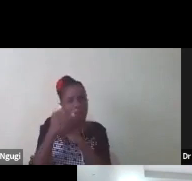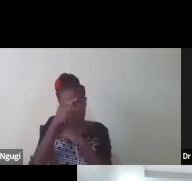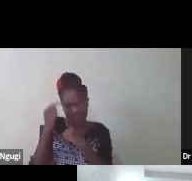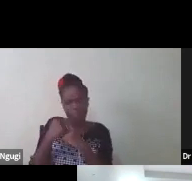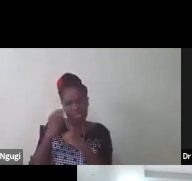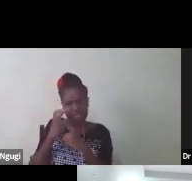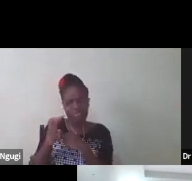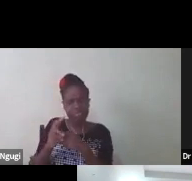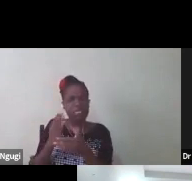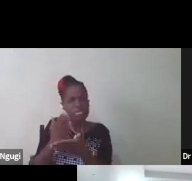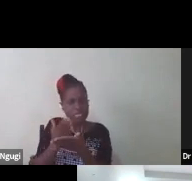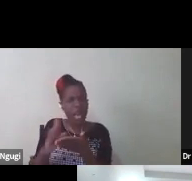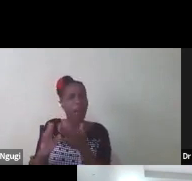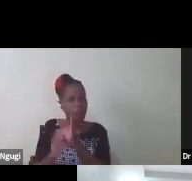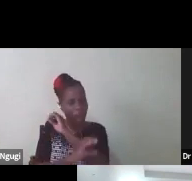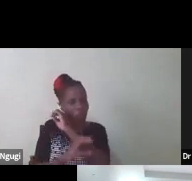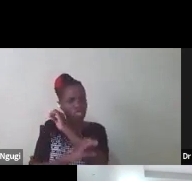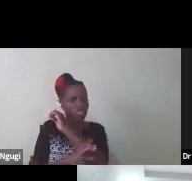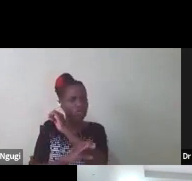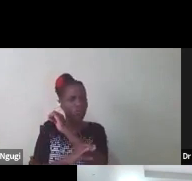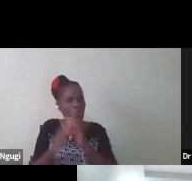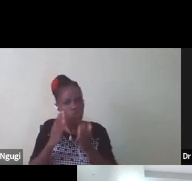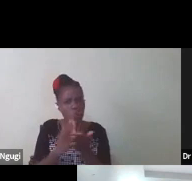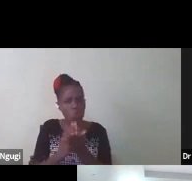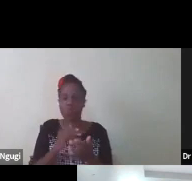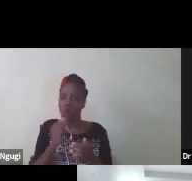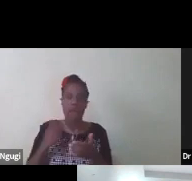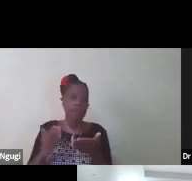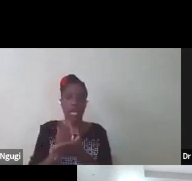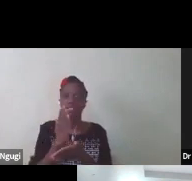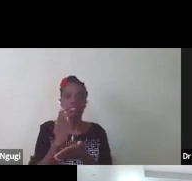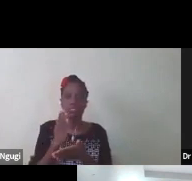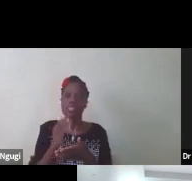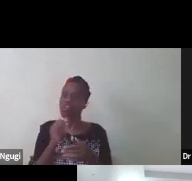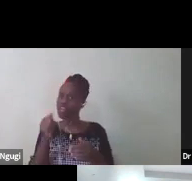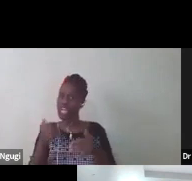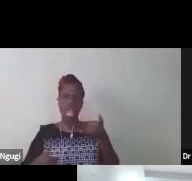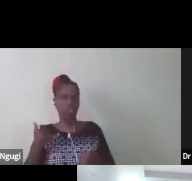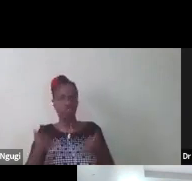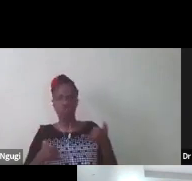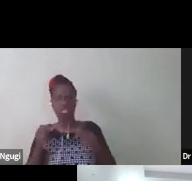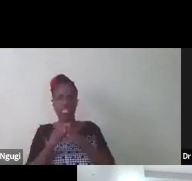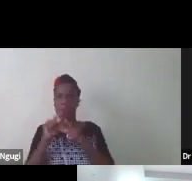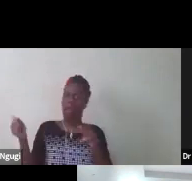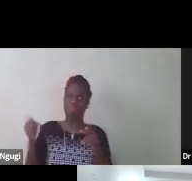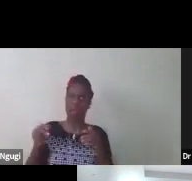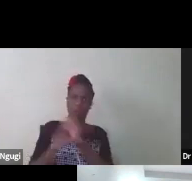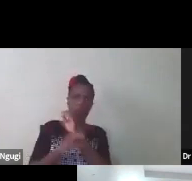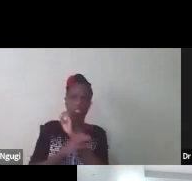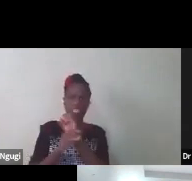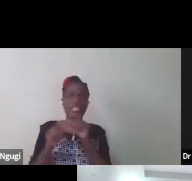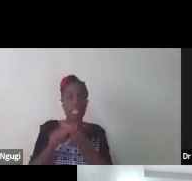some country is a luxury for the other. And he appreciates the discussion. He has attended the Quality Right course and he has got a